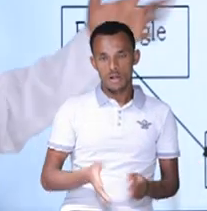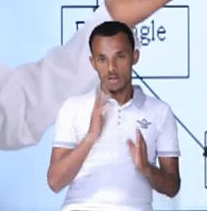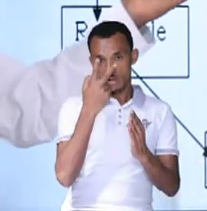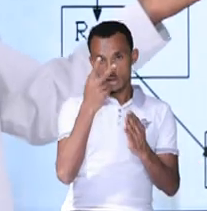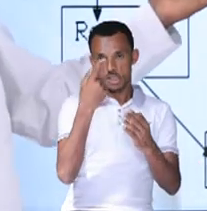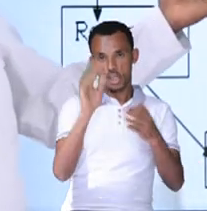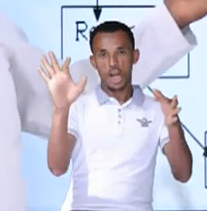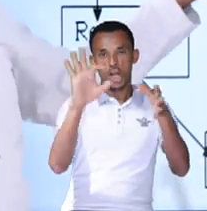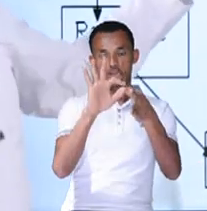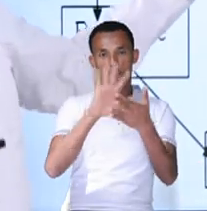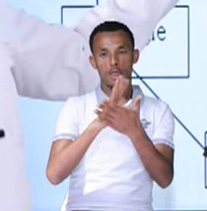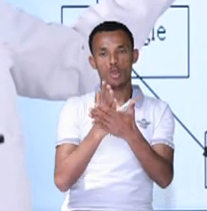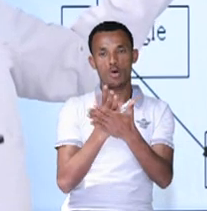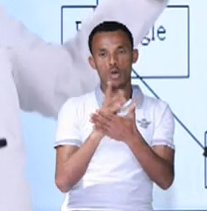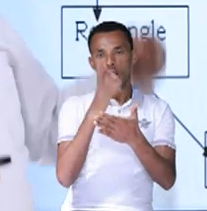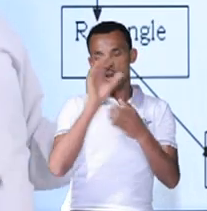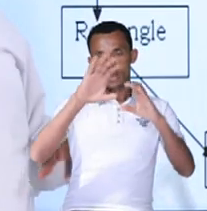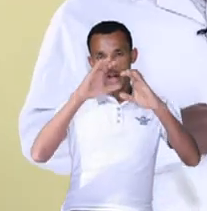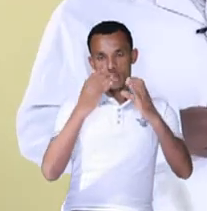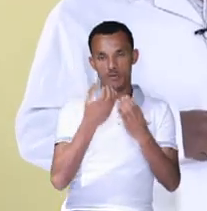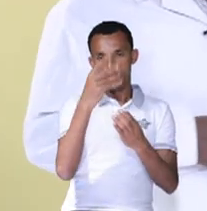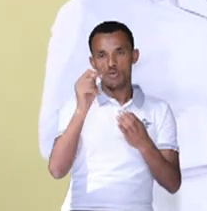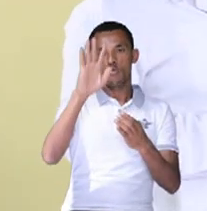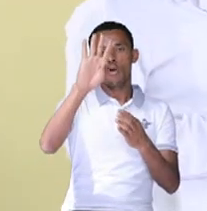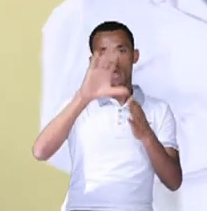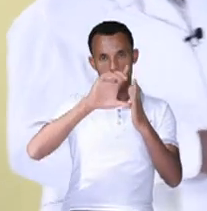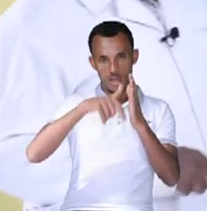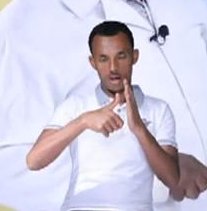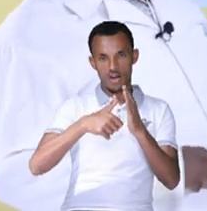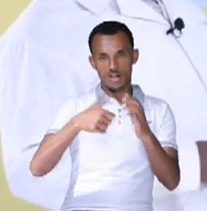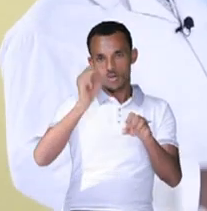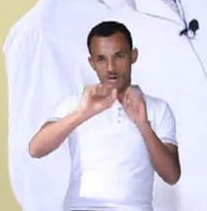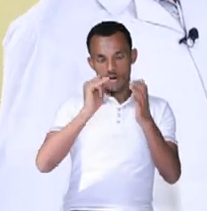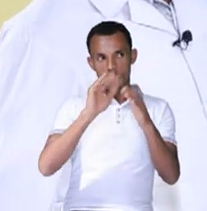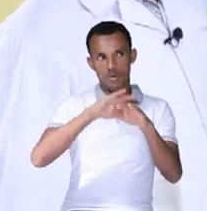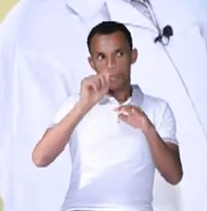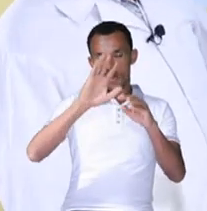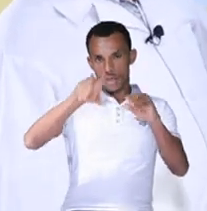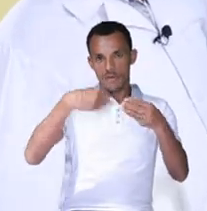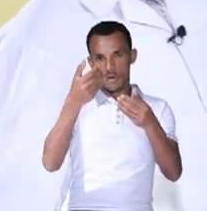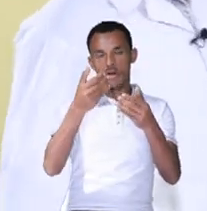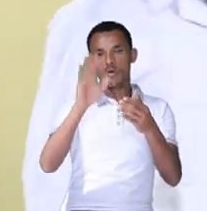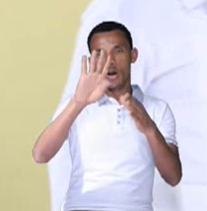the relation between and the classification of the quadrilateral. So on the given